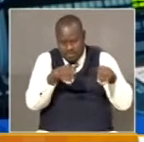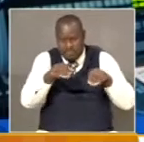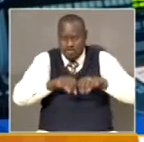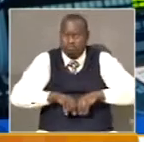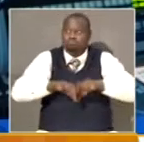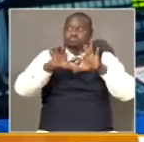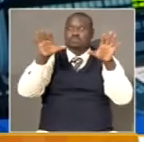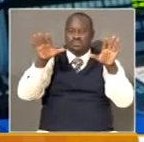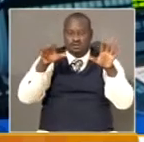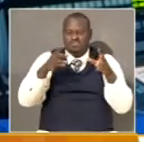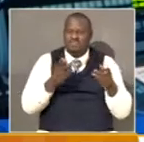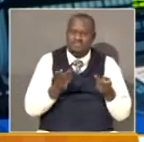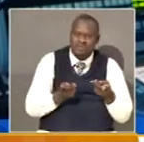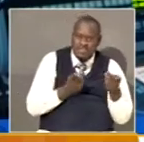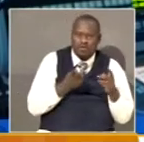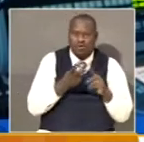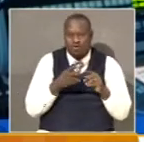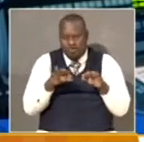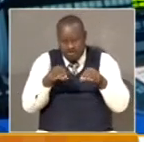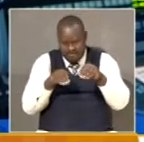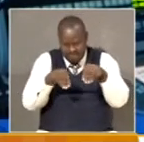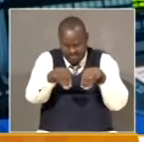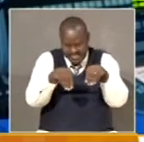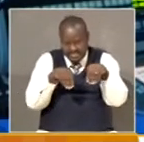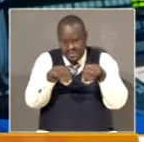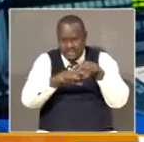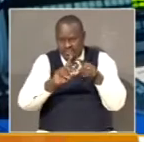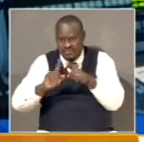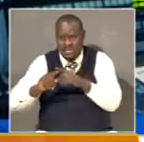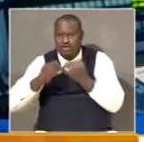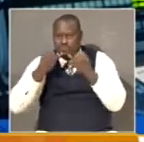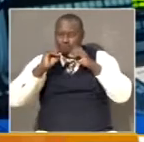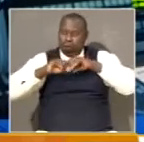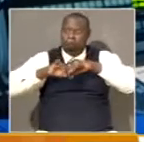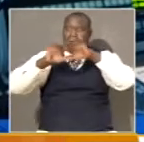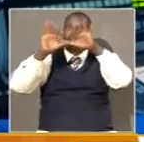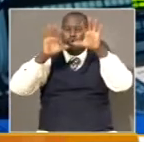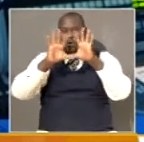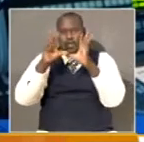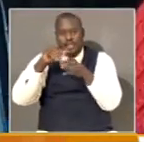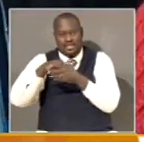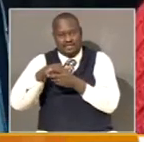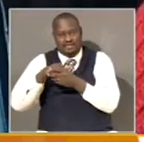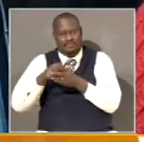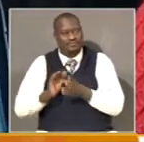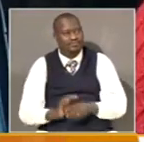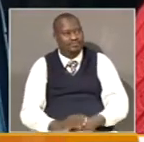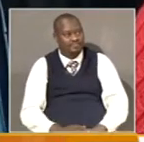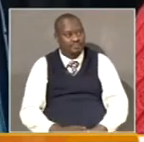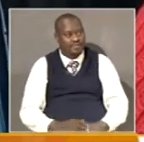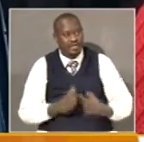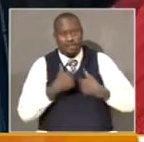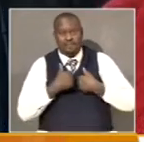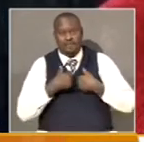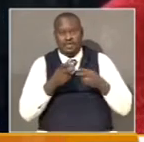transmission, video switchers, audio mixer, and the VTRs. I'm a graphics